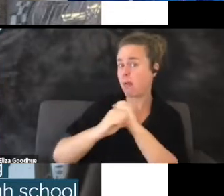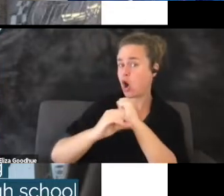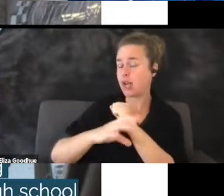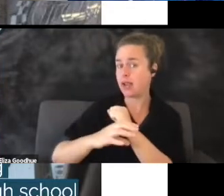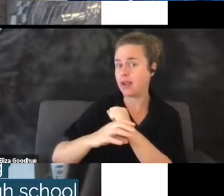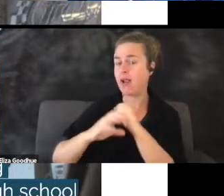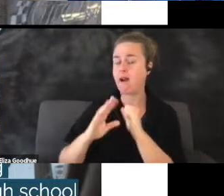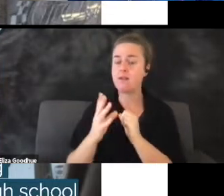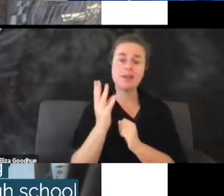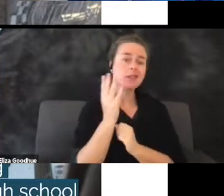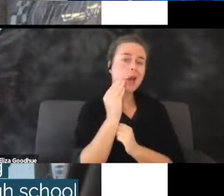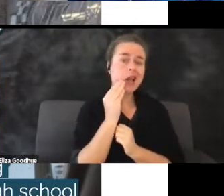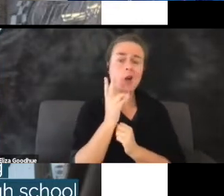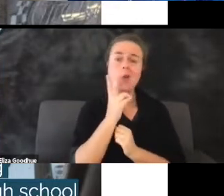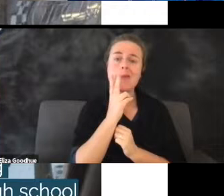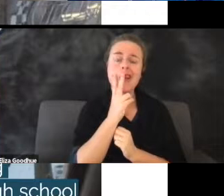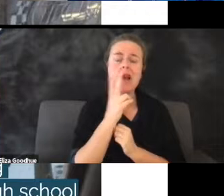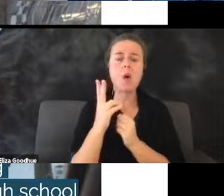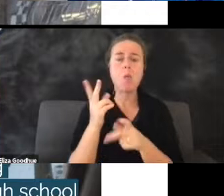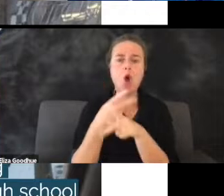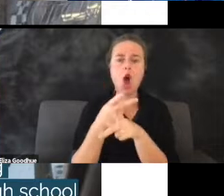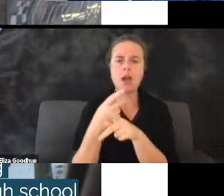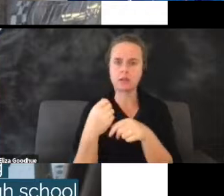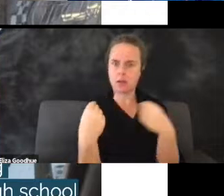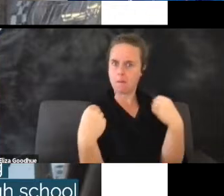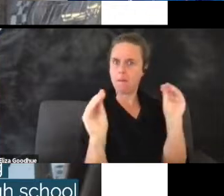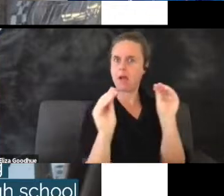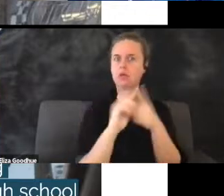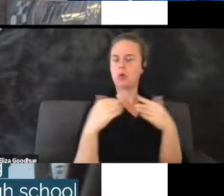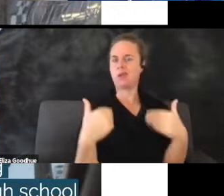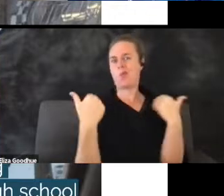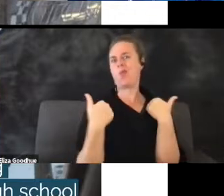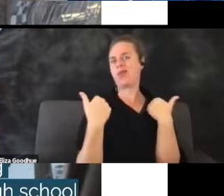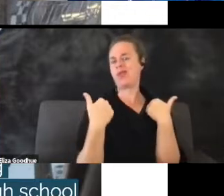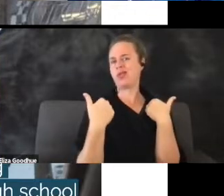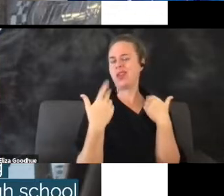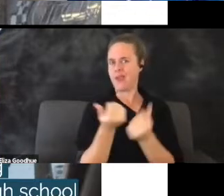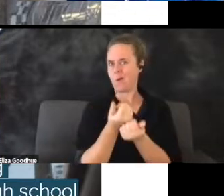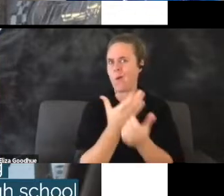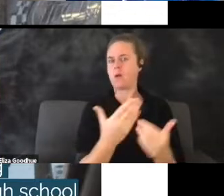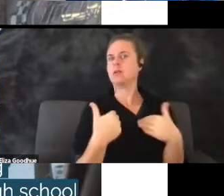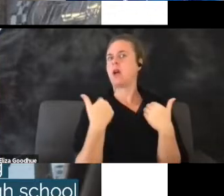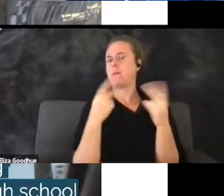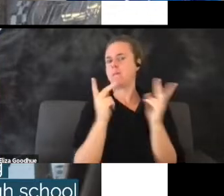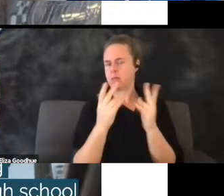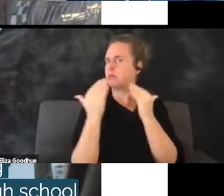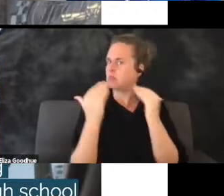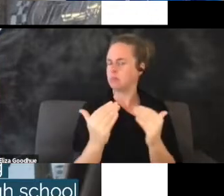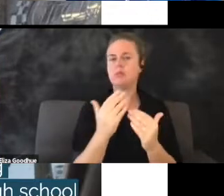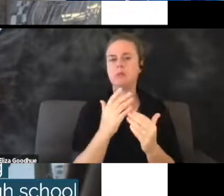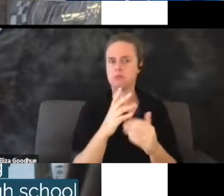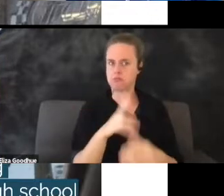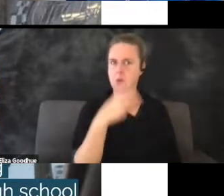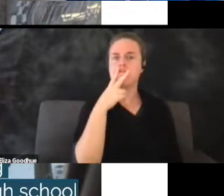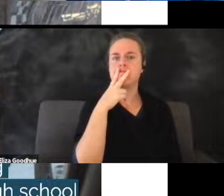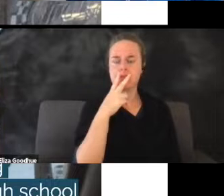tobacco products to youth, which is being a cause of young people smoking tobacco. So I just want to